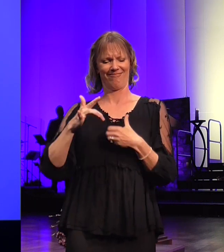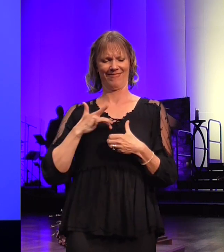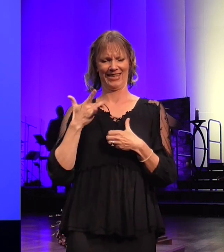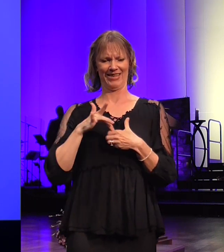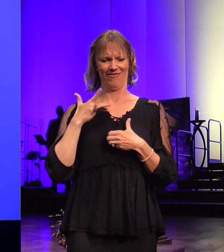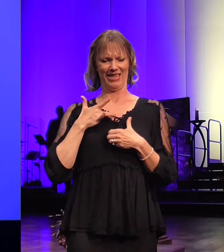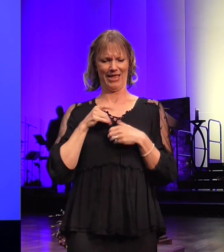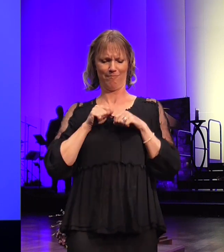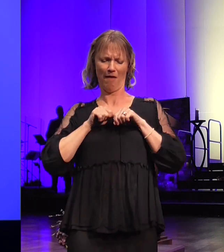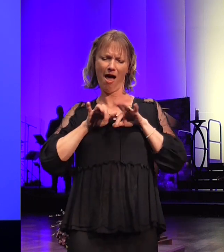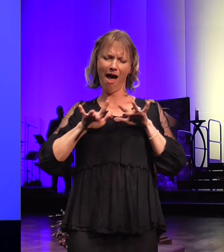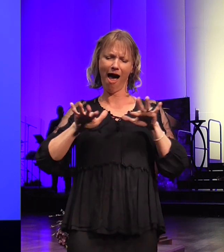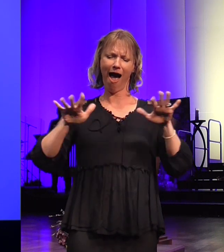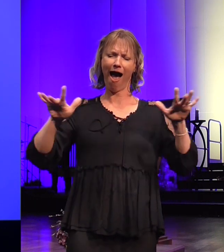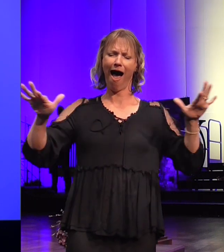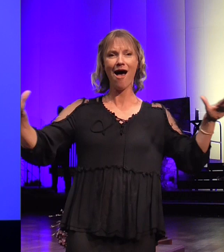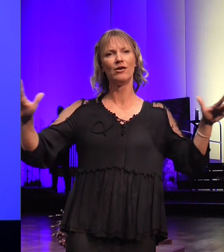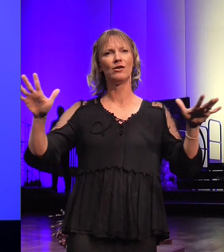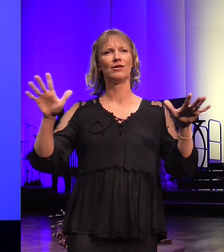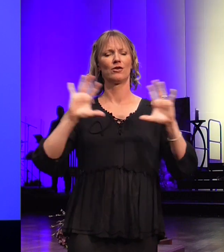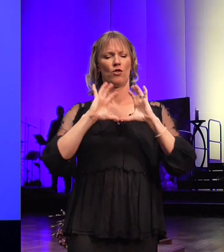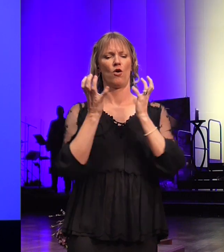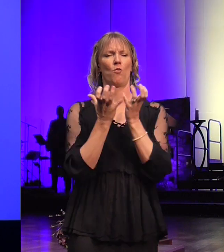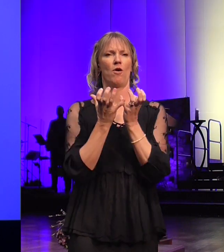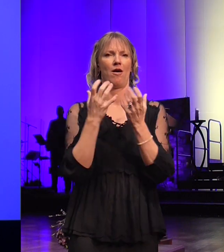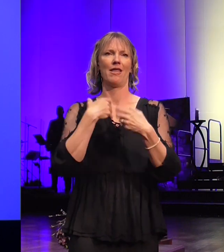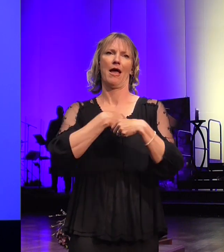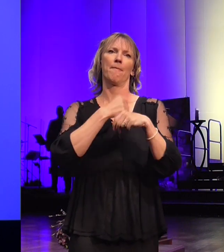out into the world and make a difference.